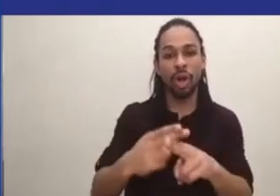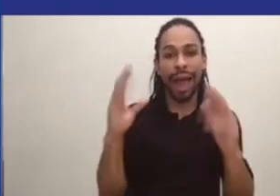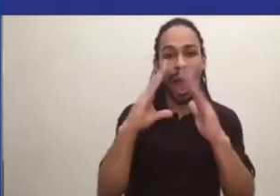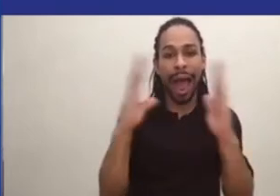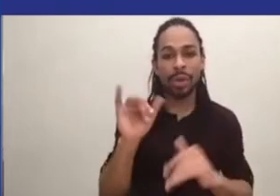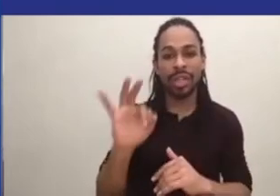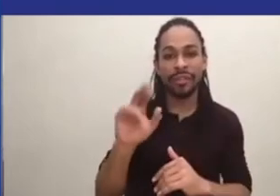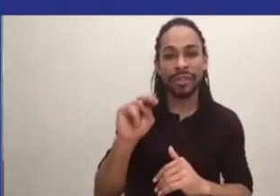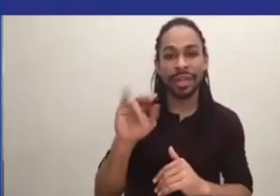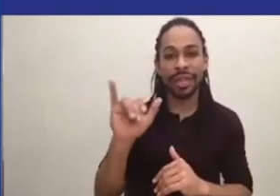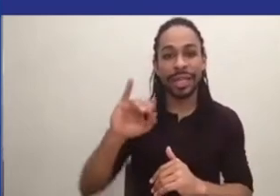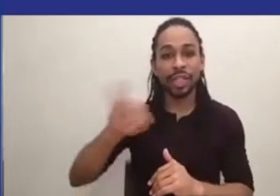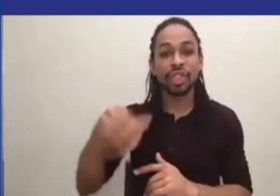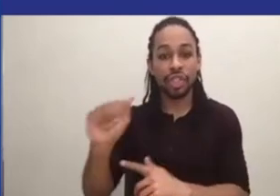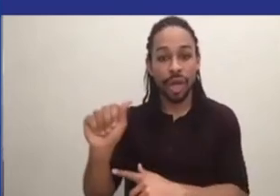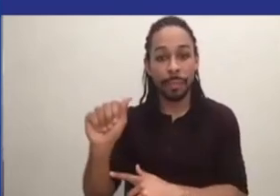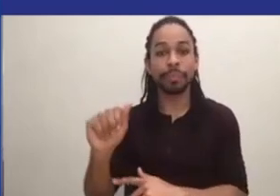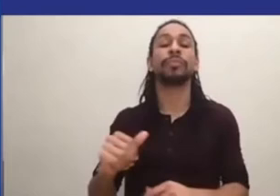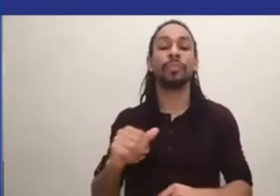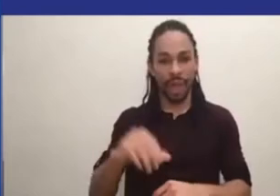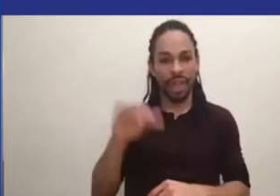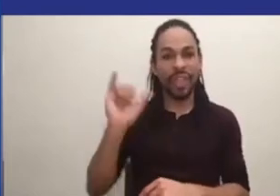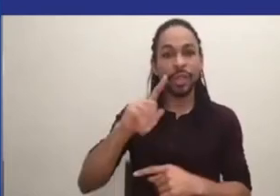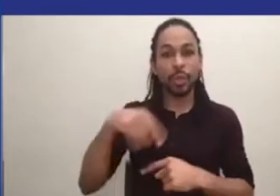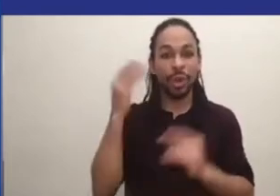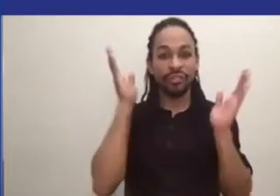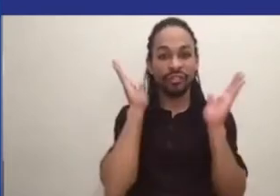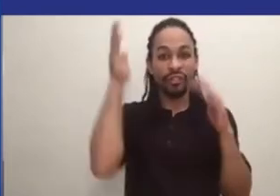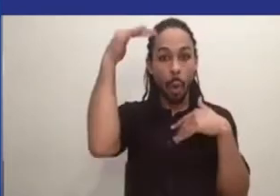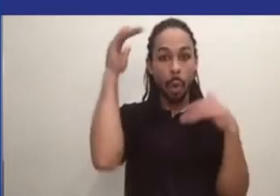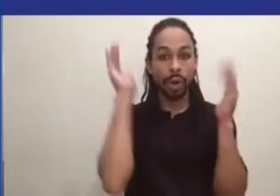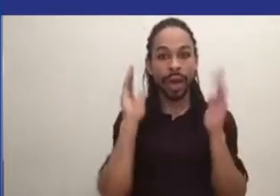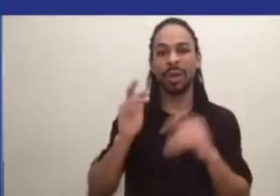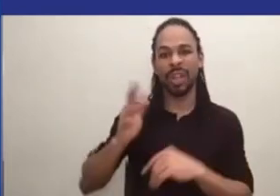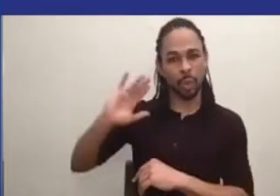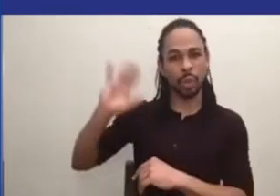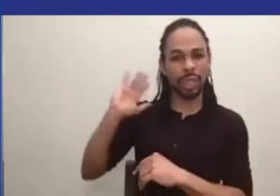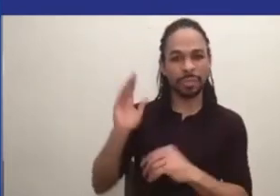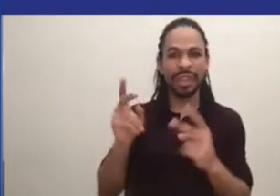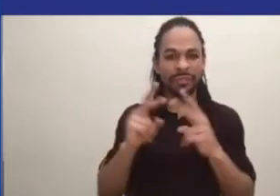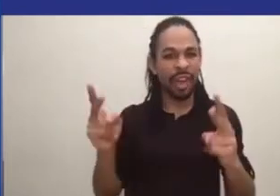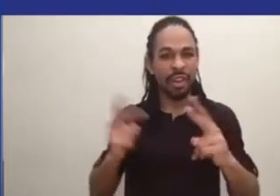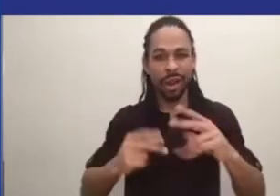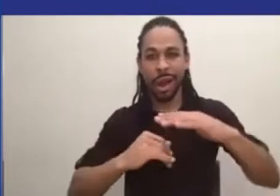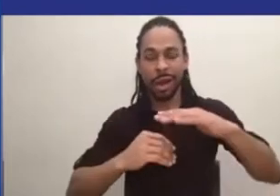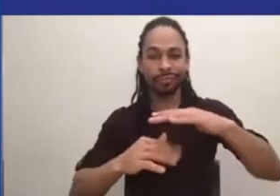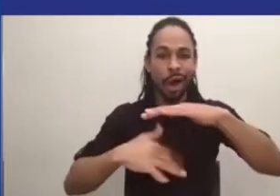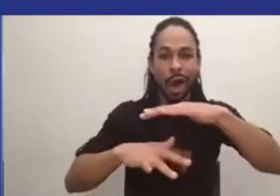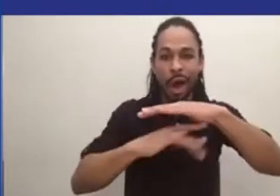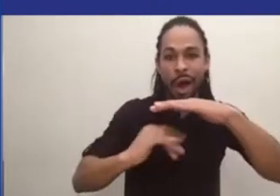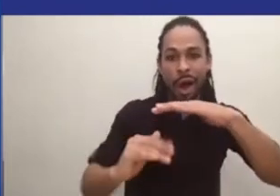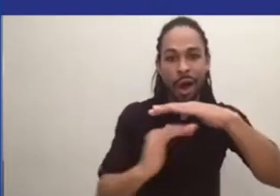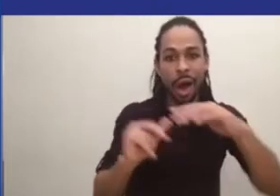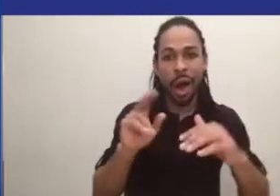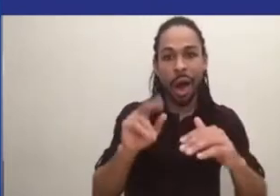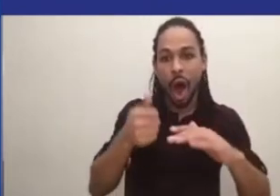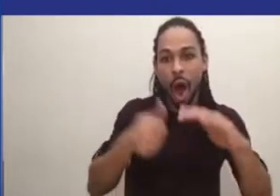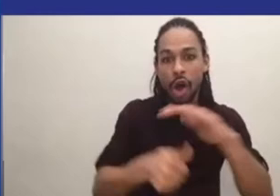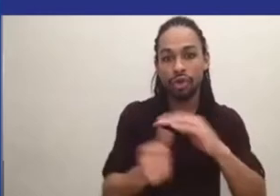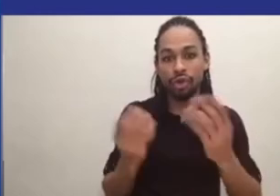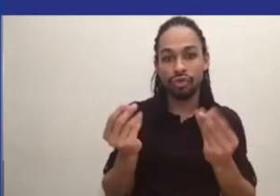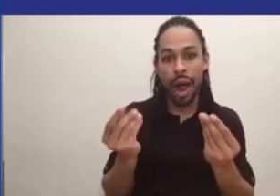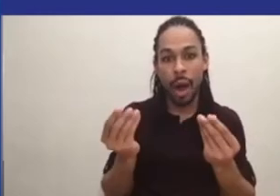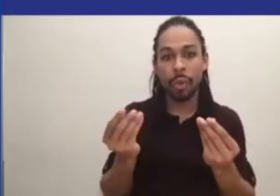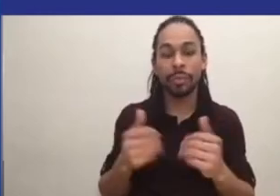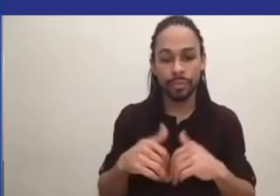was still very underground. I've been voguing now. I just celebrated last month 38 years